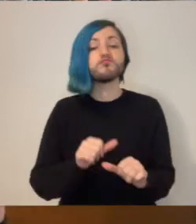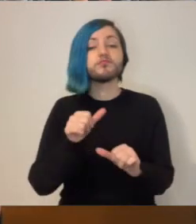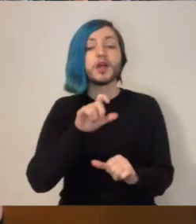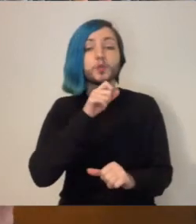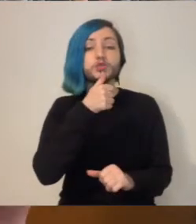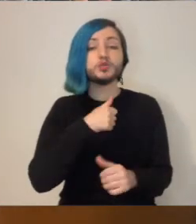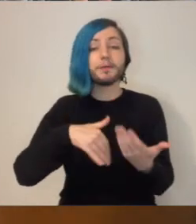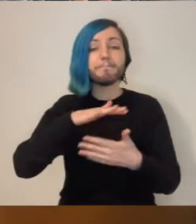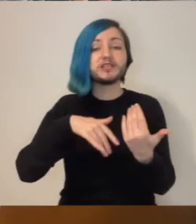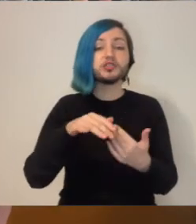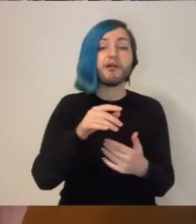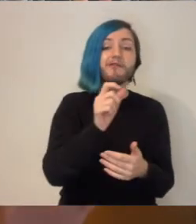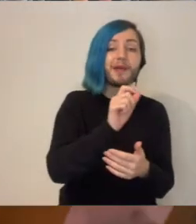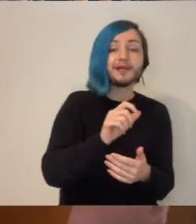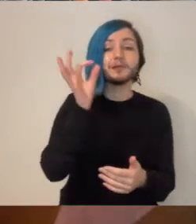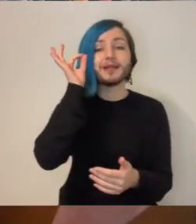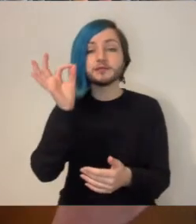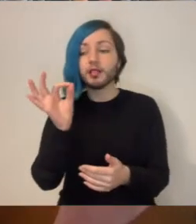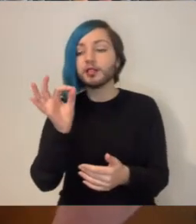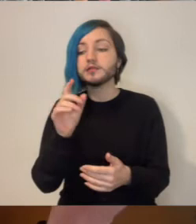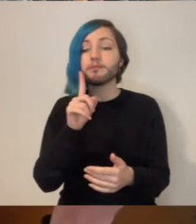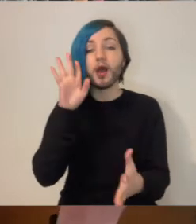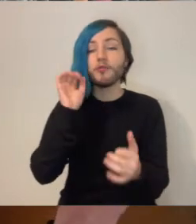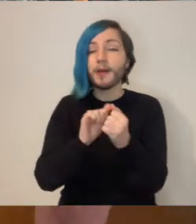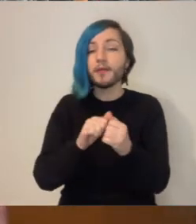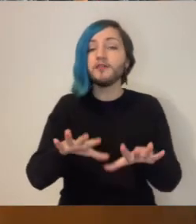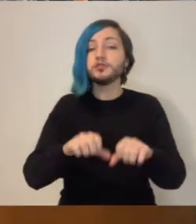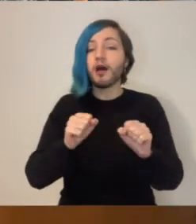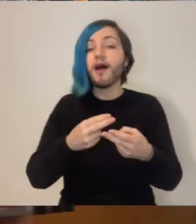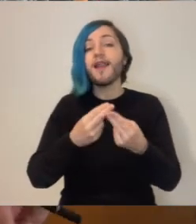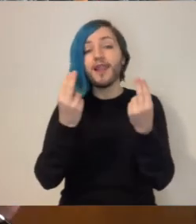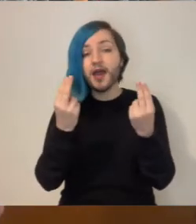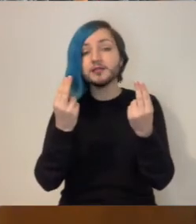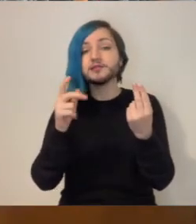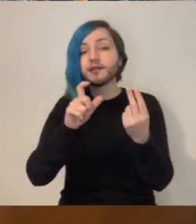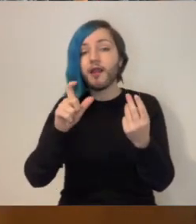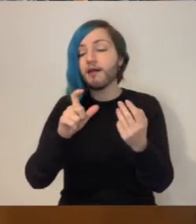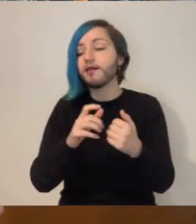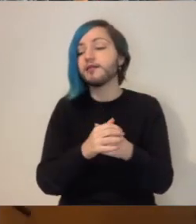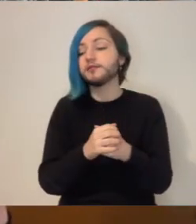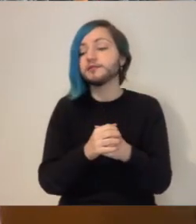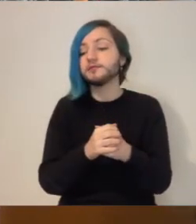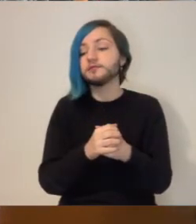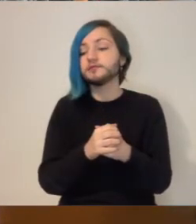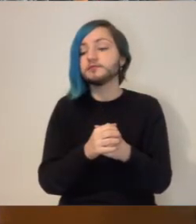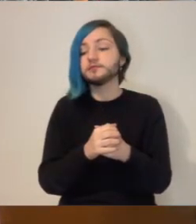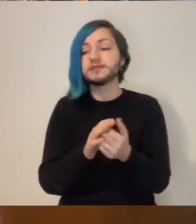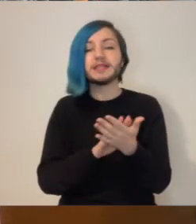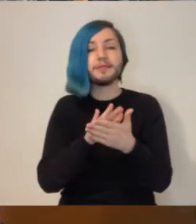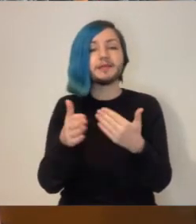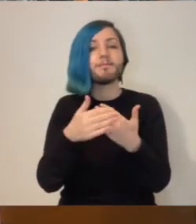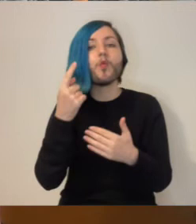And then I'm kind of going to use a mixture of the pens and the pencils, but bearing in mind that if you start off with lighter